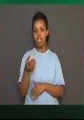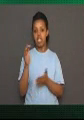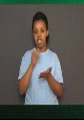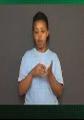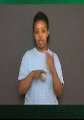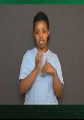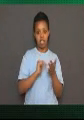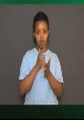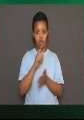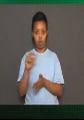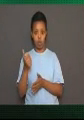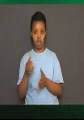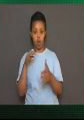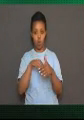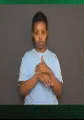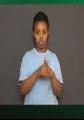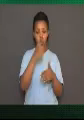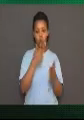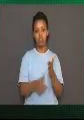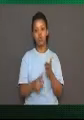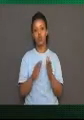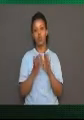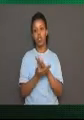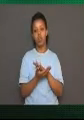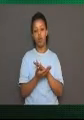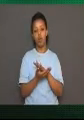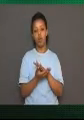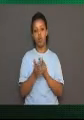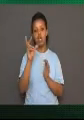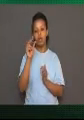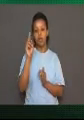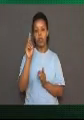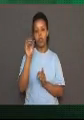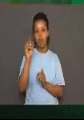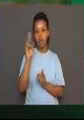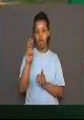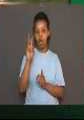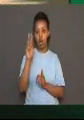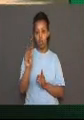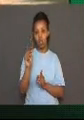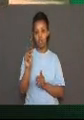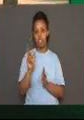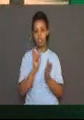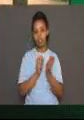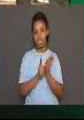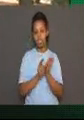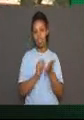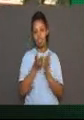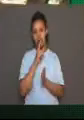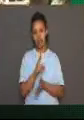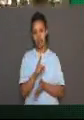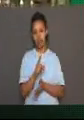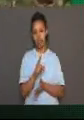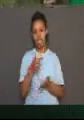the result is a condition known as Down syndrome. Down's syndrome